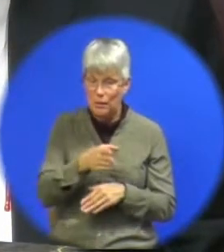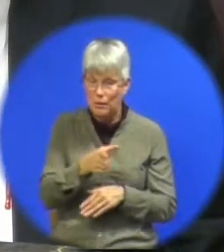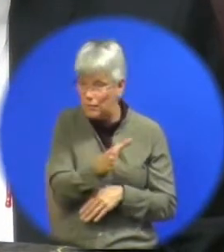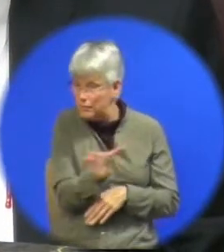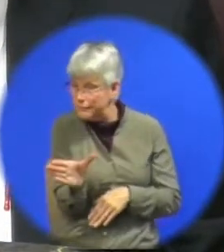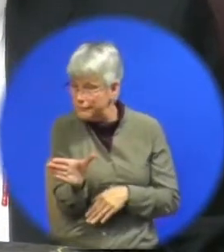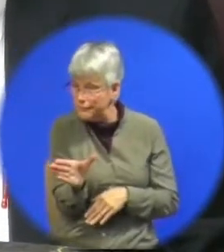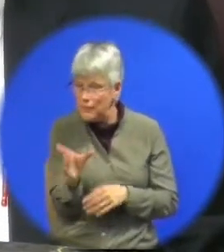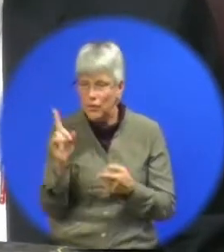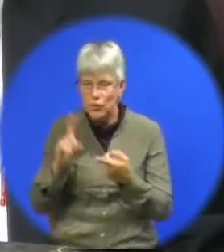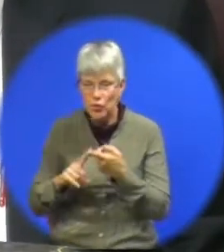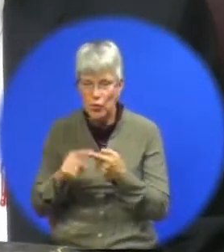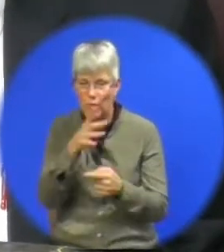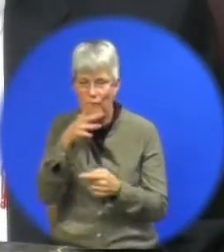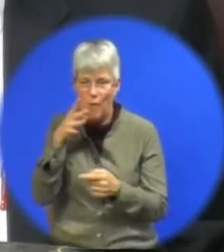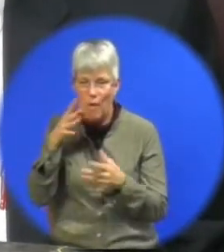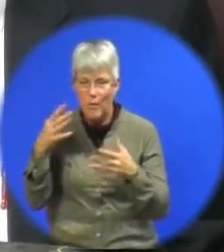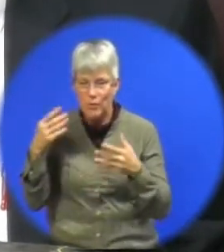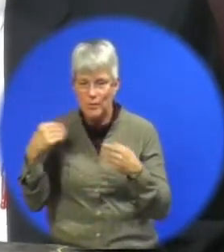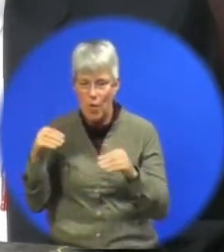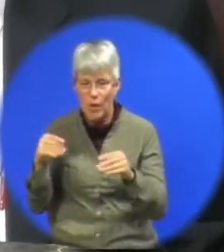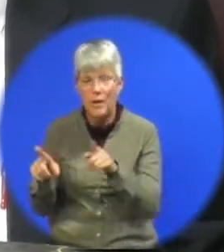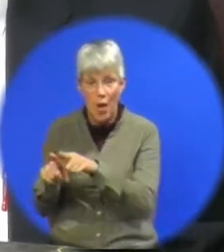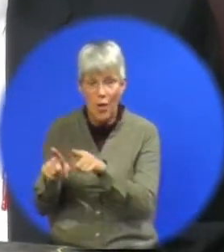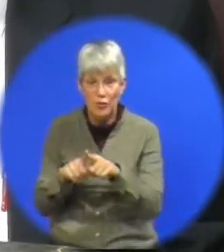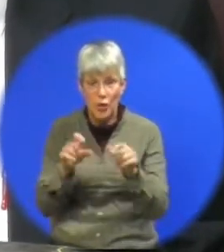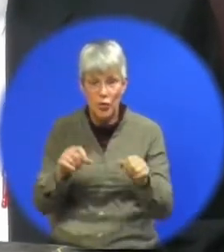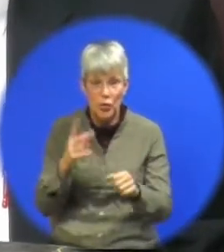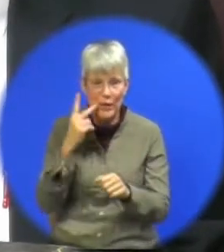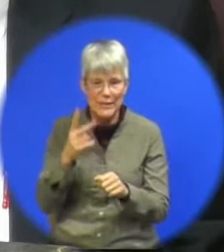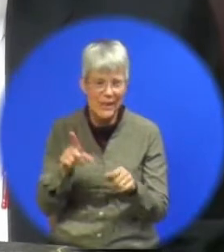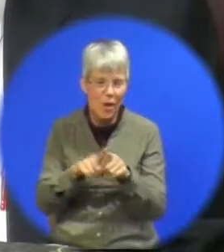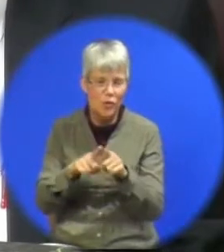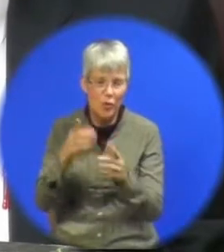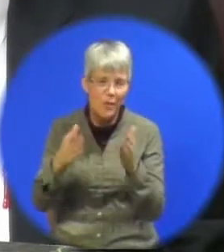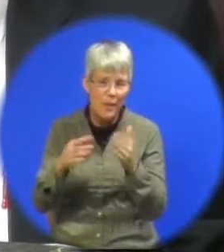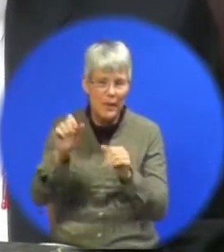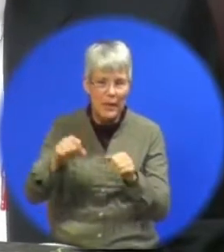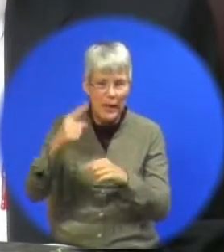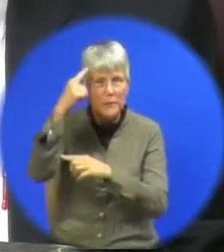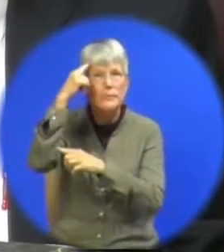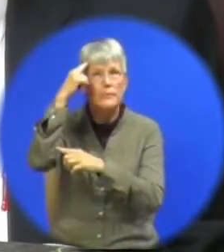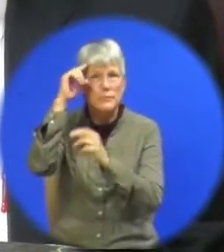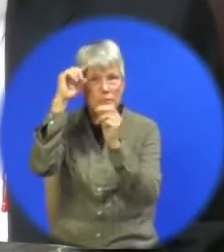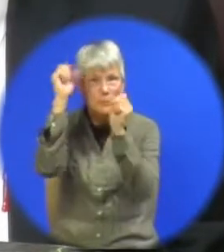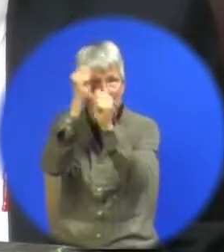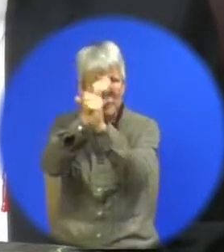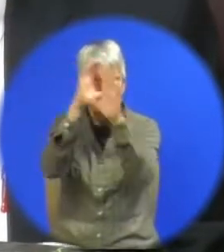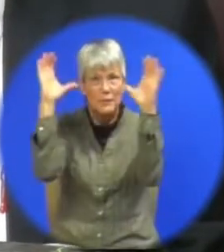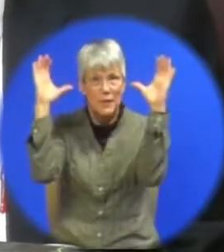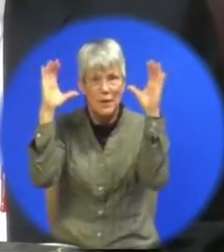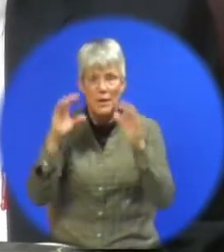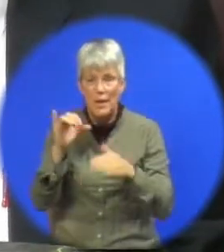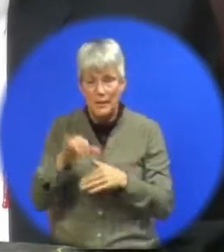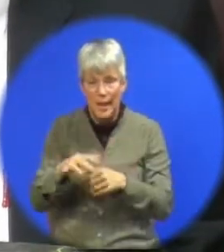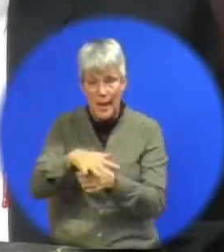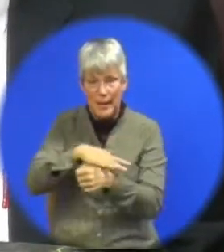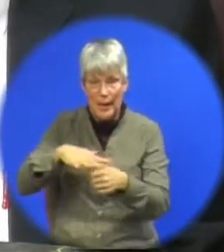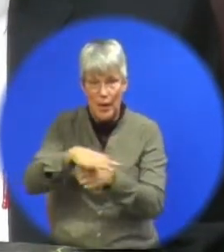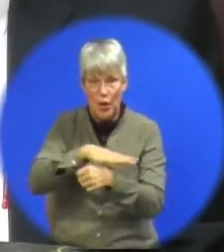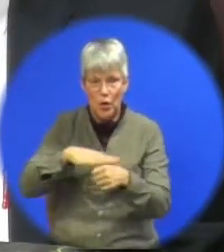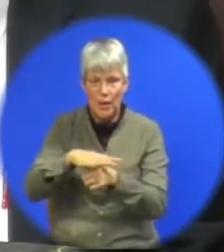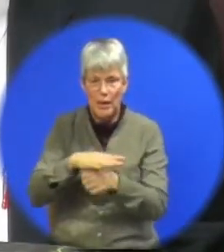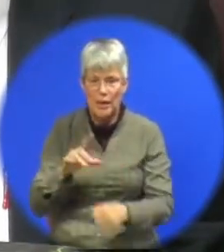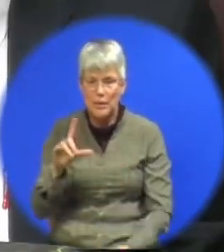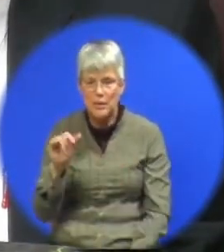market. However, as you can also see, and you can picture it, that is an area that's taken up with landscaping in